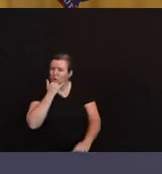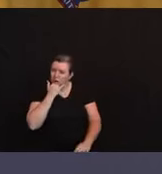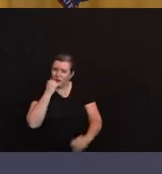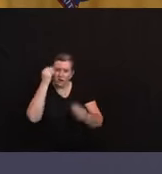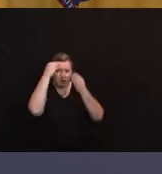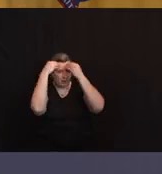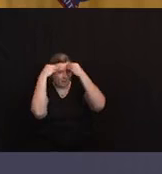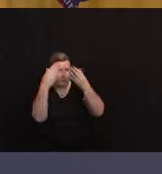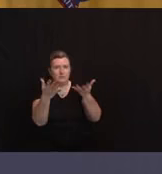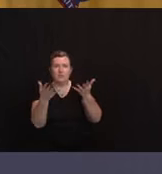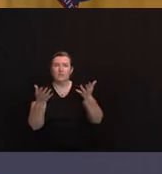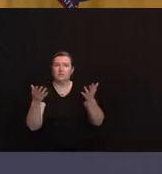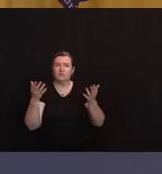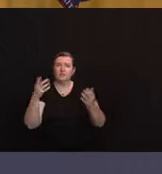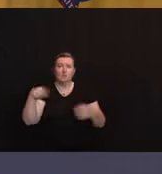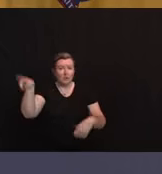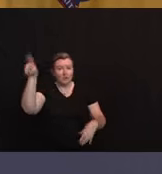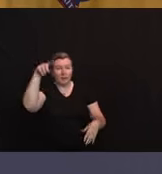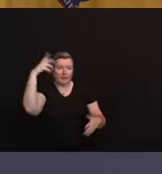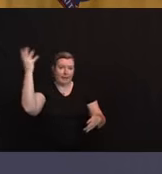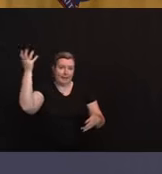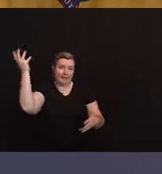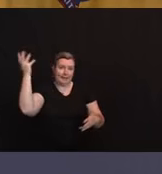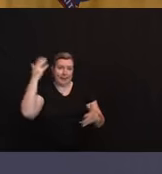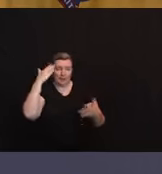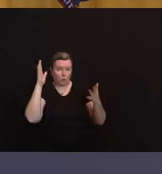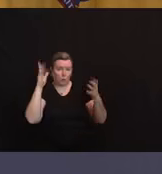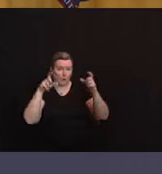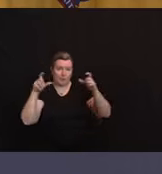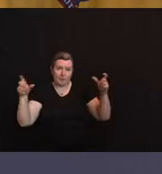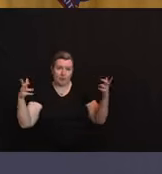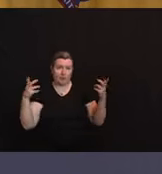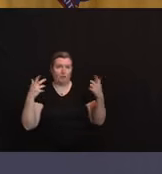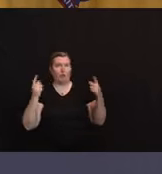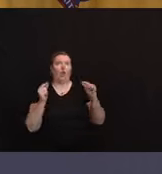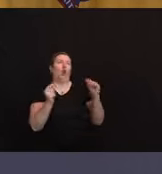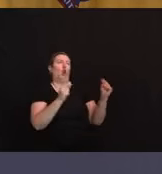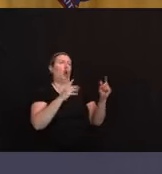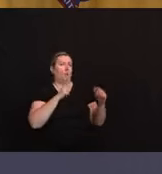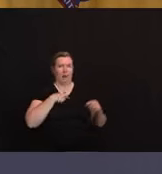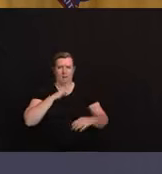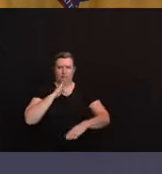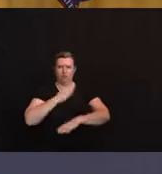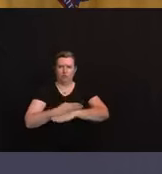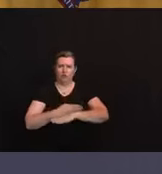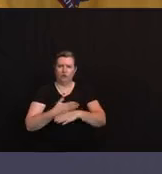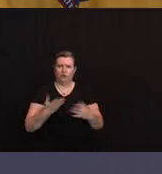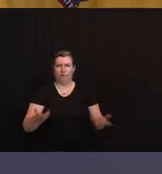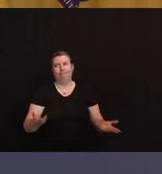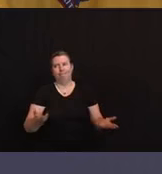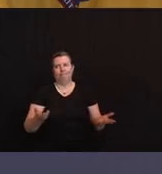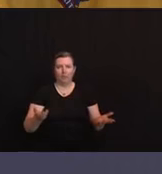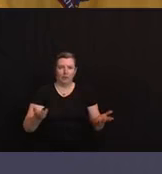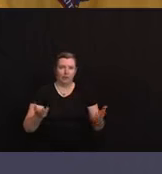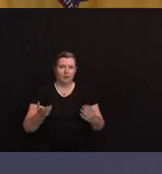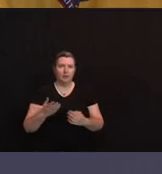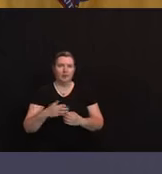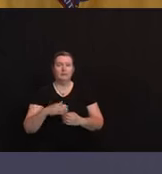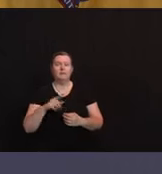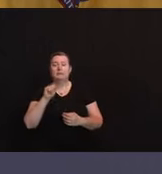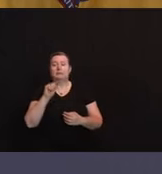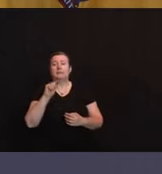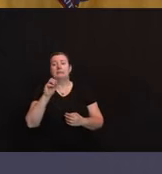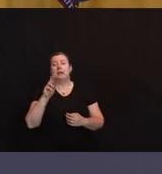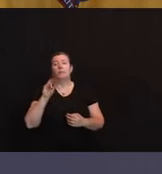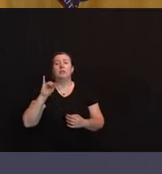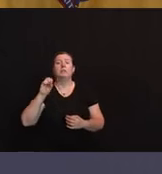you bozos out there who think otherwise. I don't know that we want to comment on terrorism. Jared, do you want to say anything on that or not?